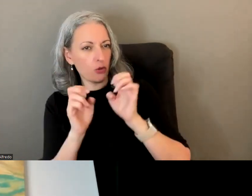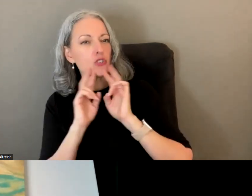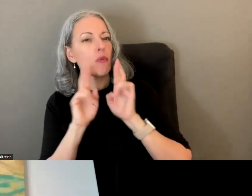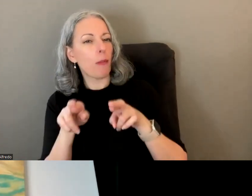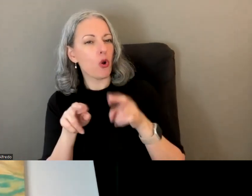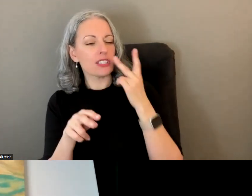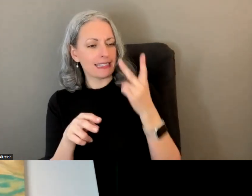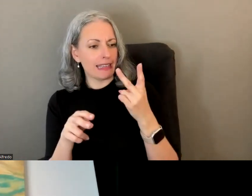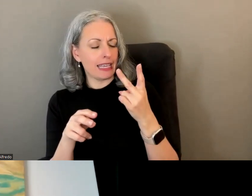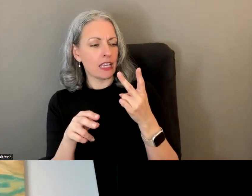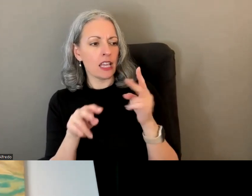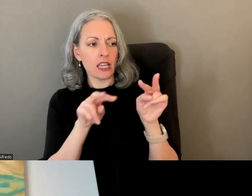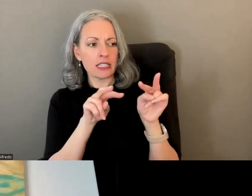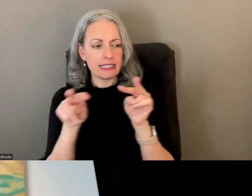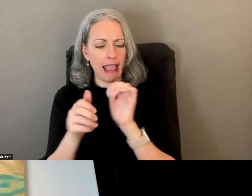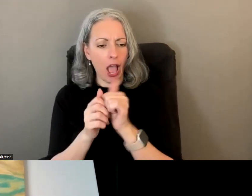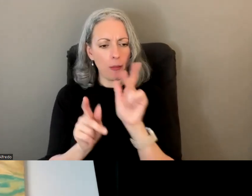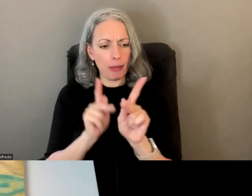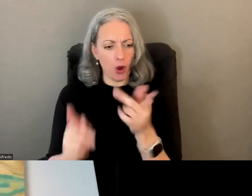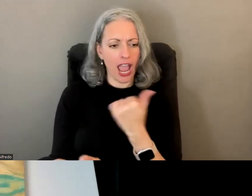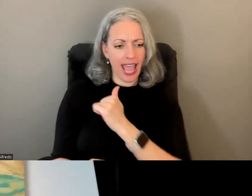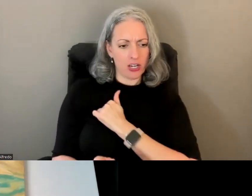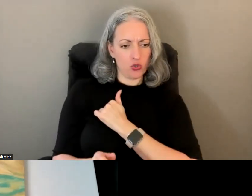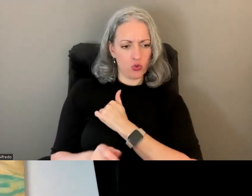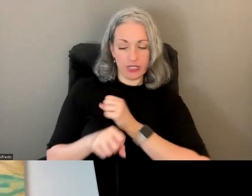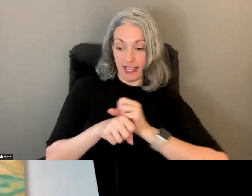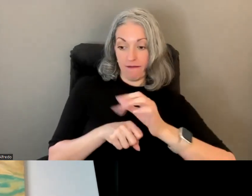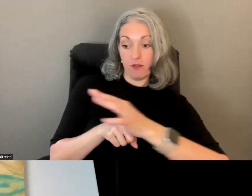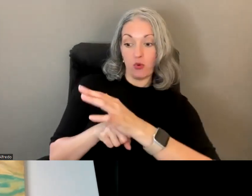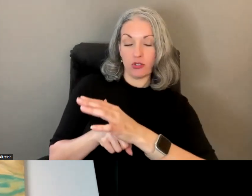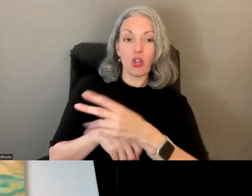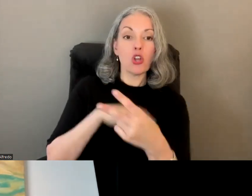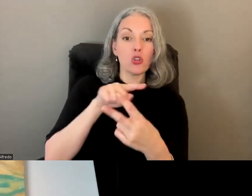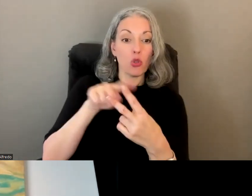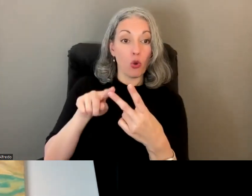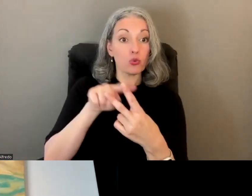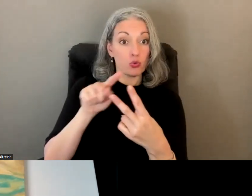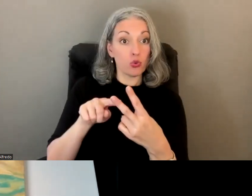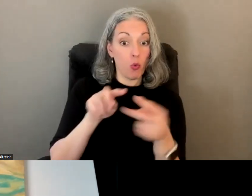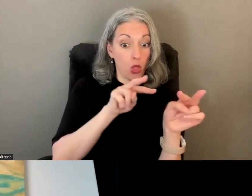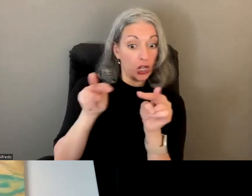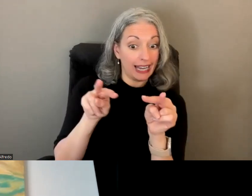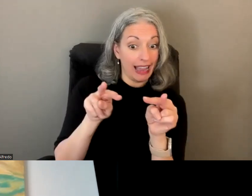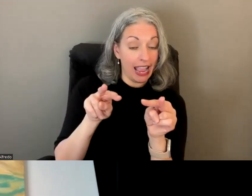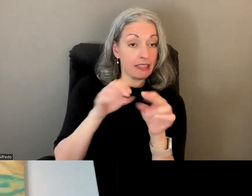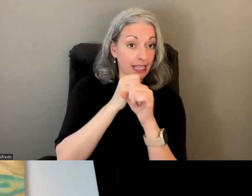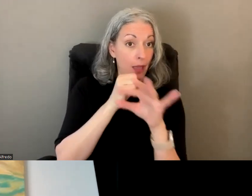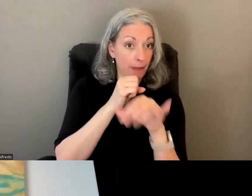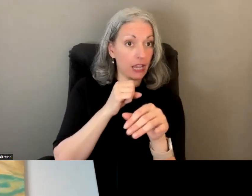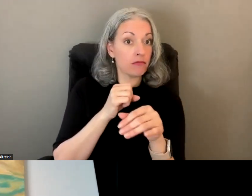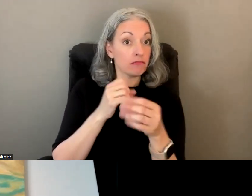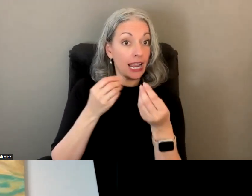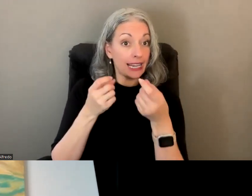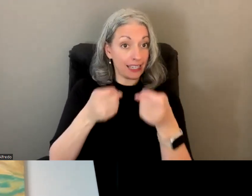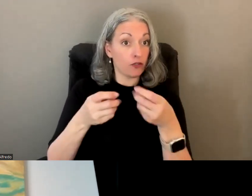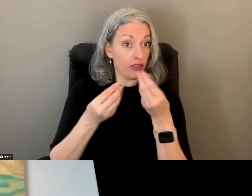is and changing attitudes and what that has been. So that is kind of an evaluation portion that we're looking at the campaign that I can definitely update